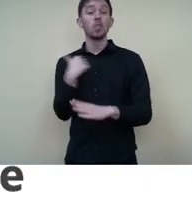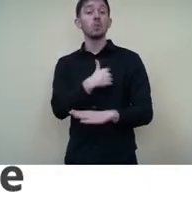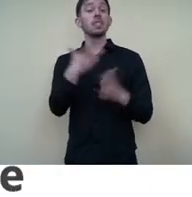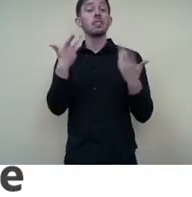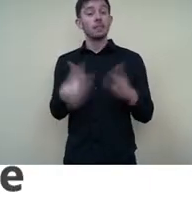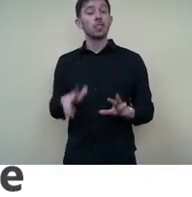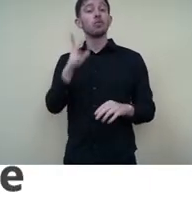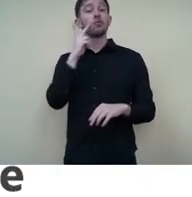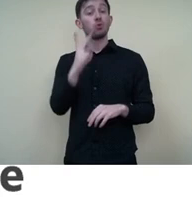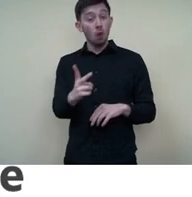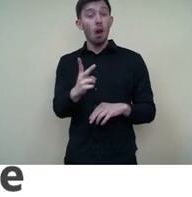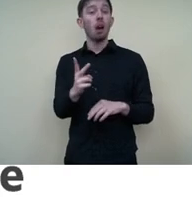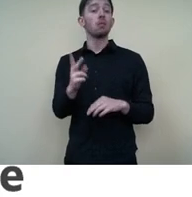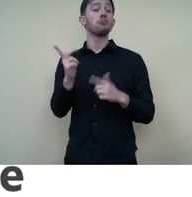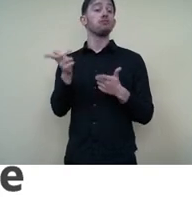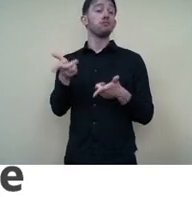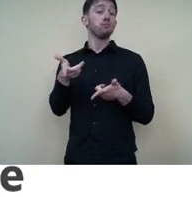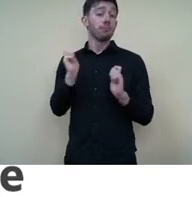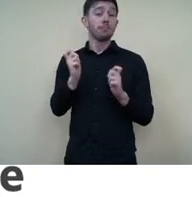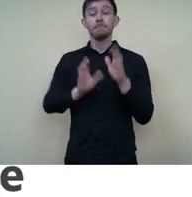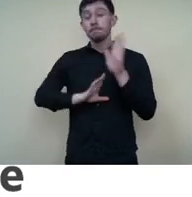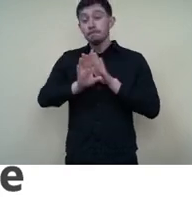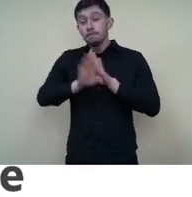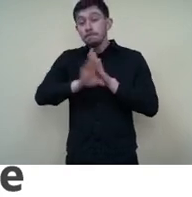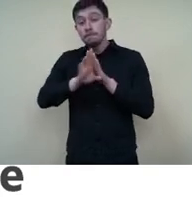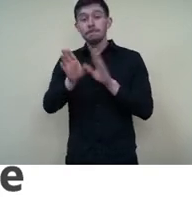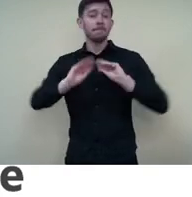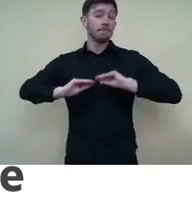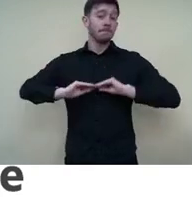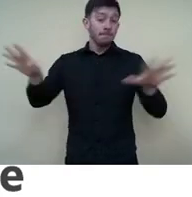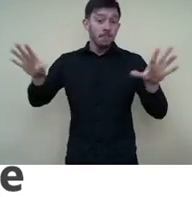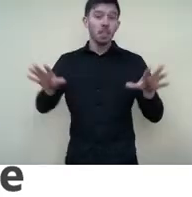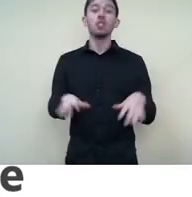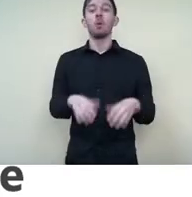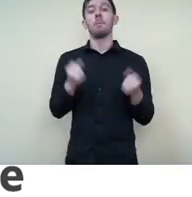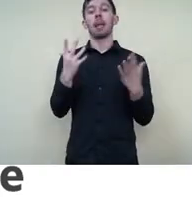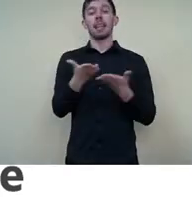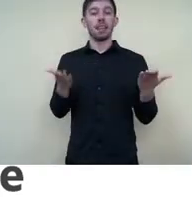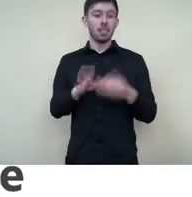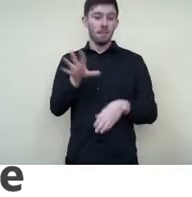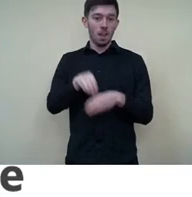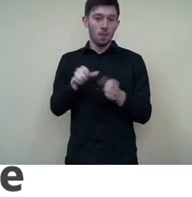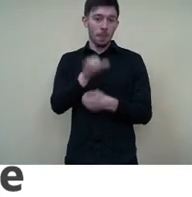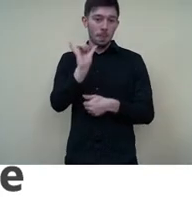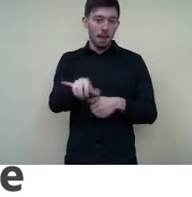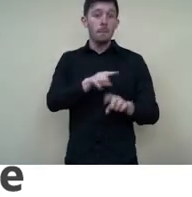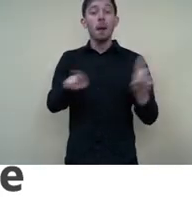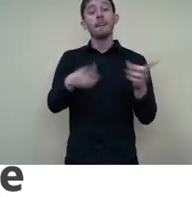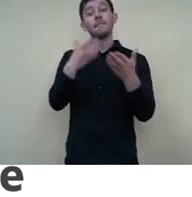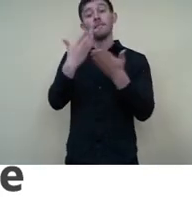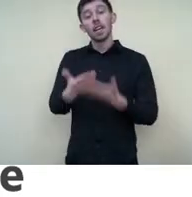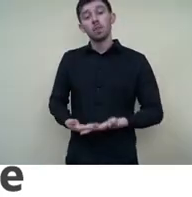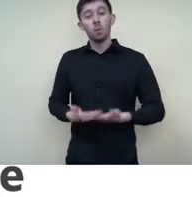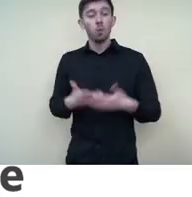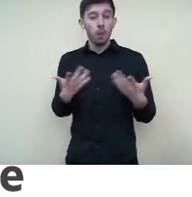saw is a very quick creation, a quick rollout. And so a lot of factors contribute to this, but let's look at the facts. The first